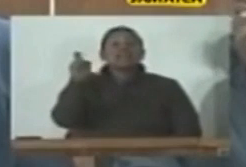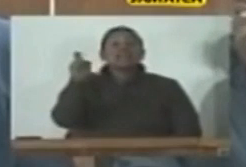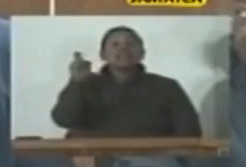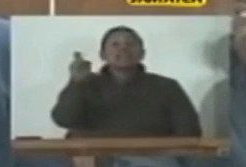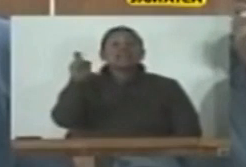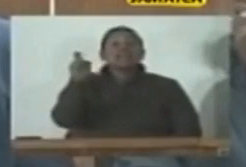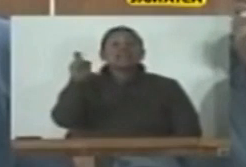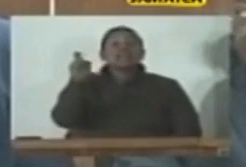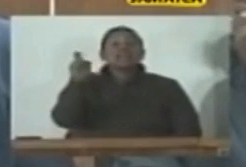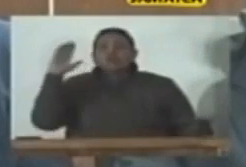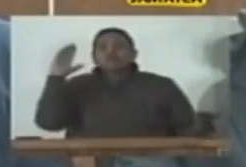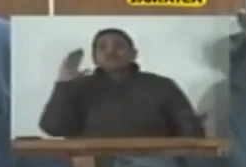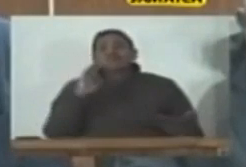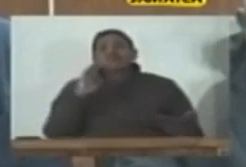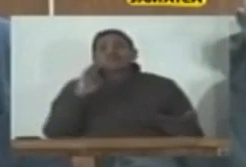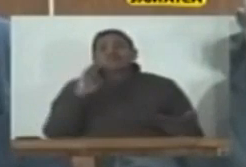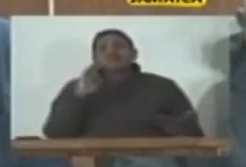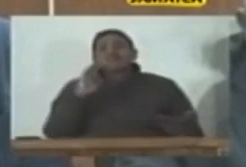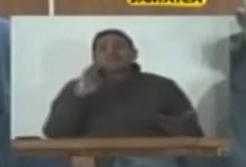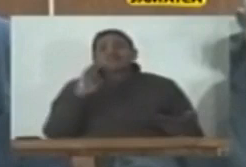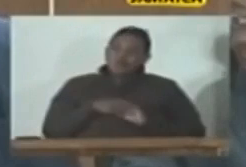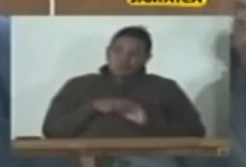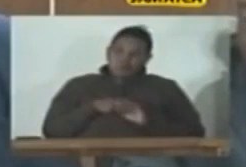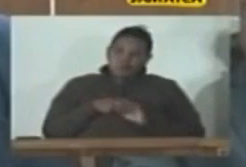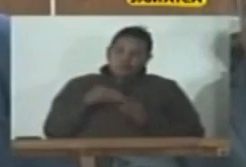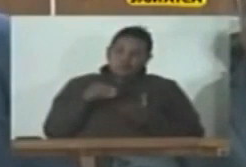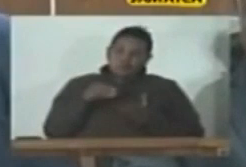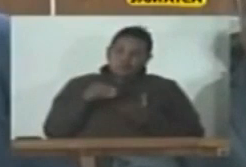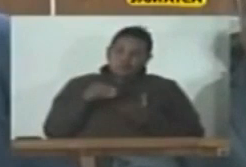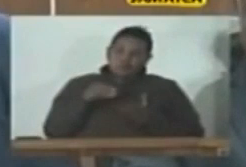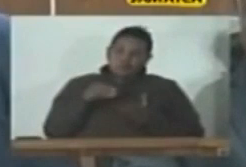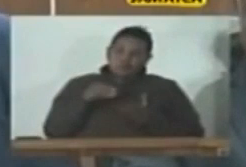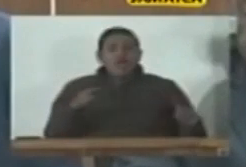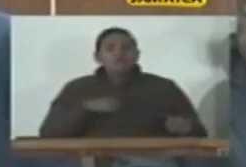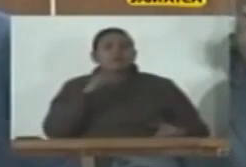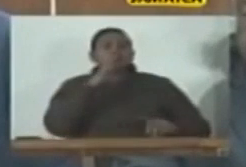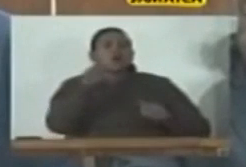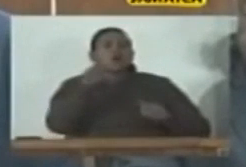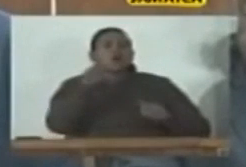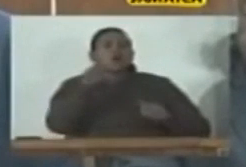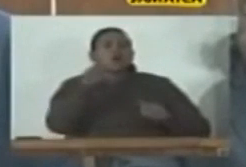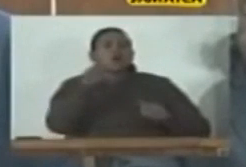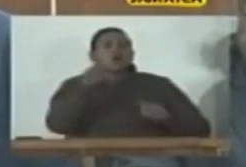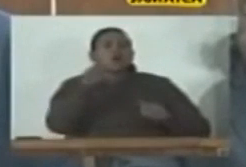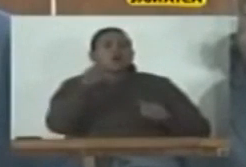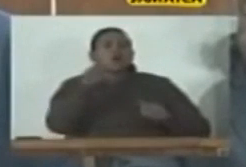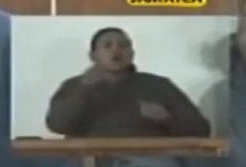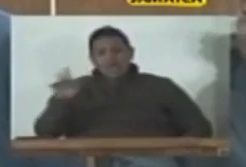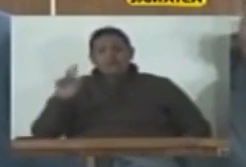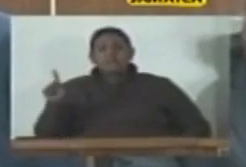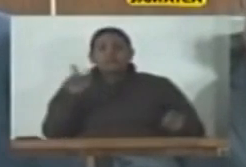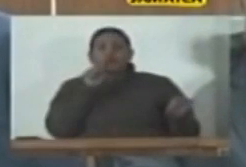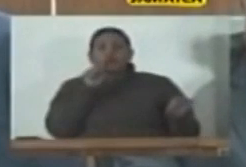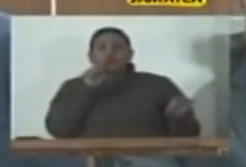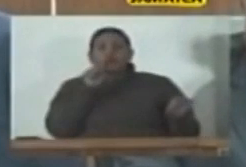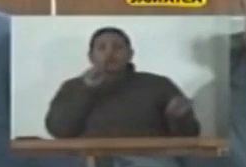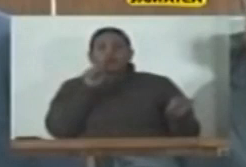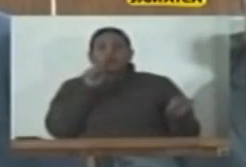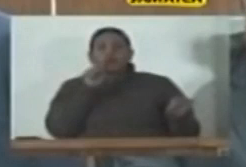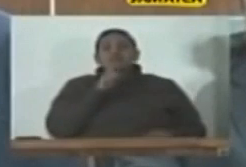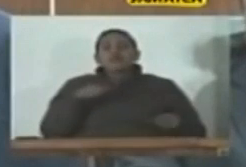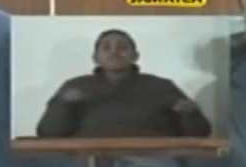taxi man and his passengers, the bike man doing deliveries, the truck man bringing in food from the